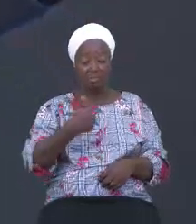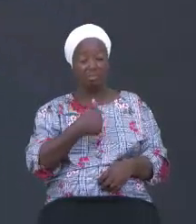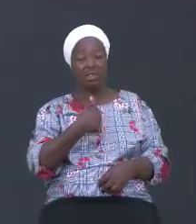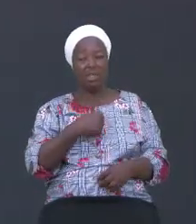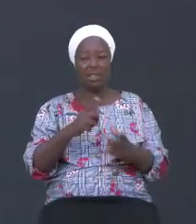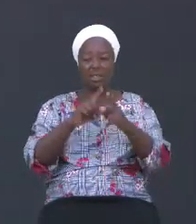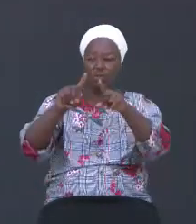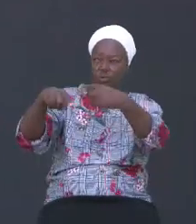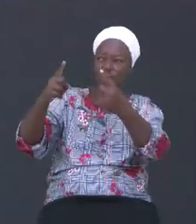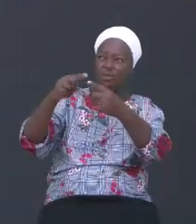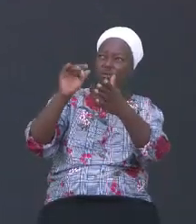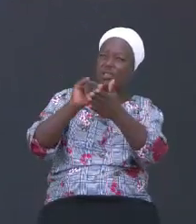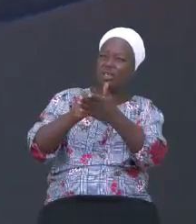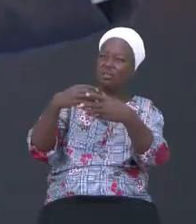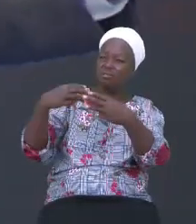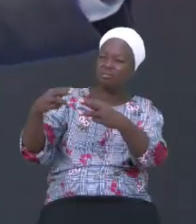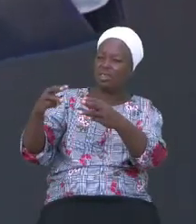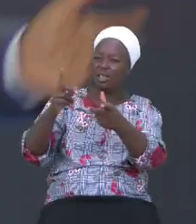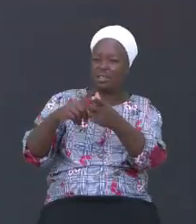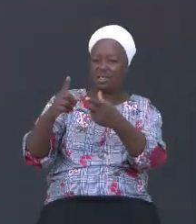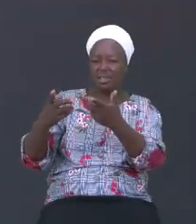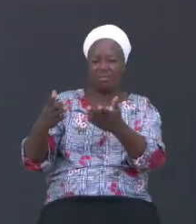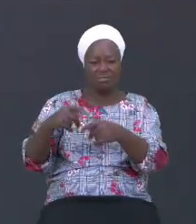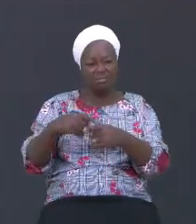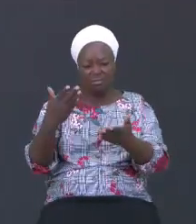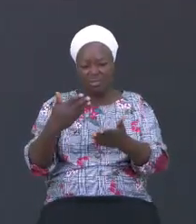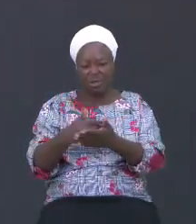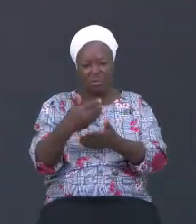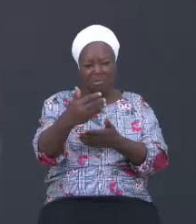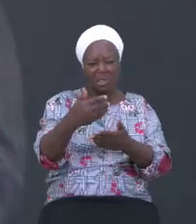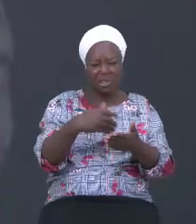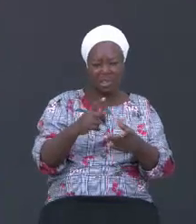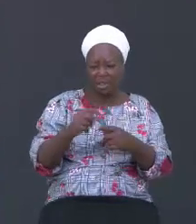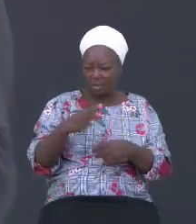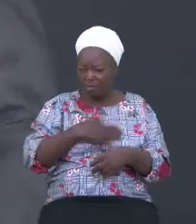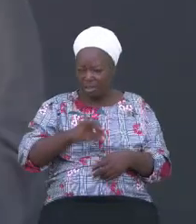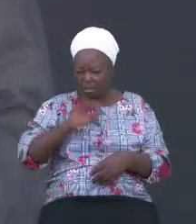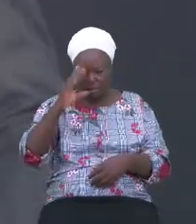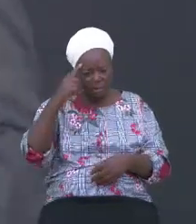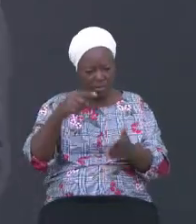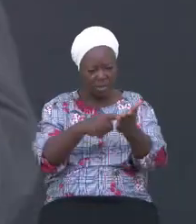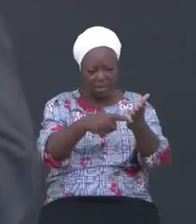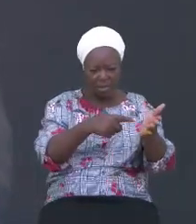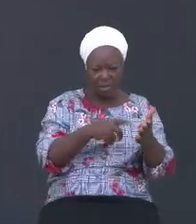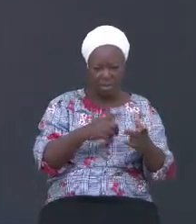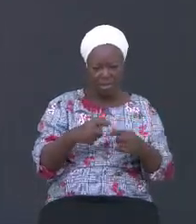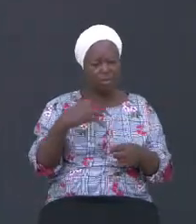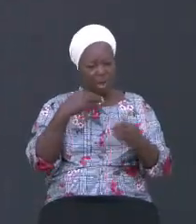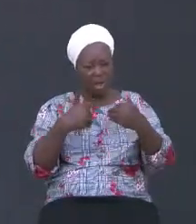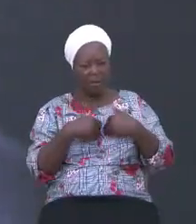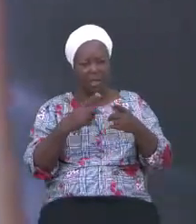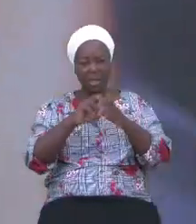you went to that, side of the road shop and you said, I'm looking for this. I'm looking, oh, they say we have.